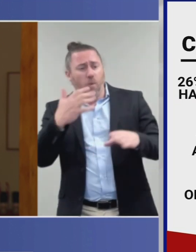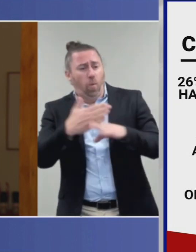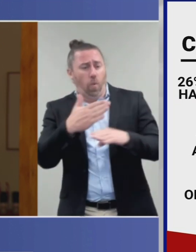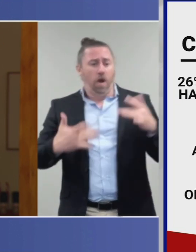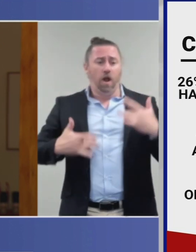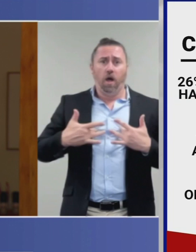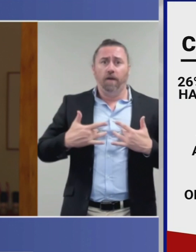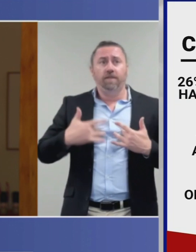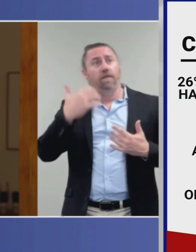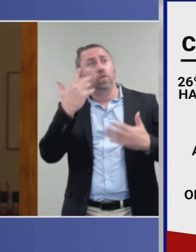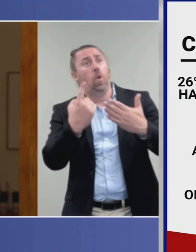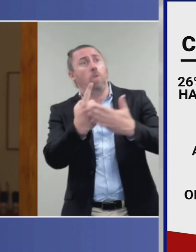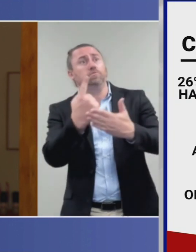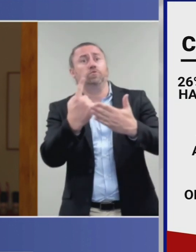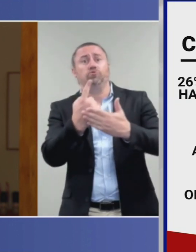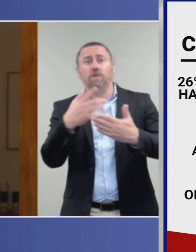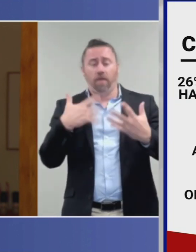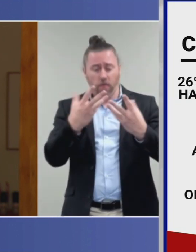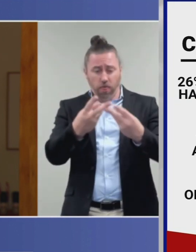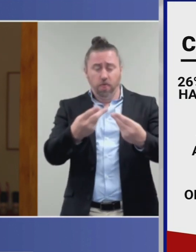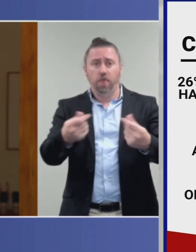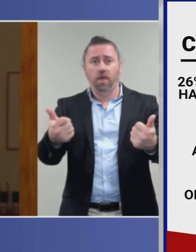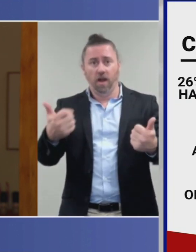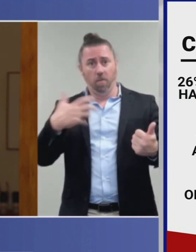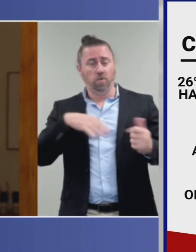Kate Jenkins for highlighting those in these reports.